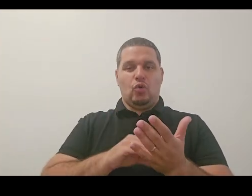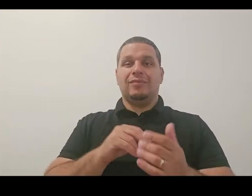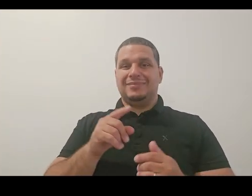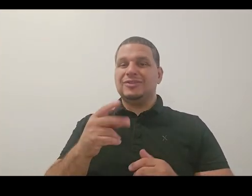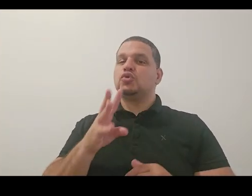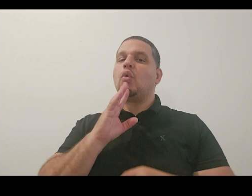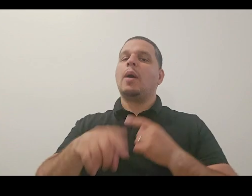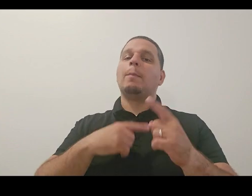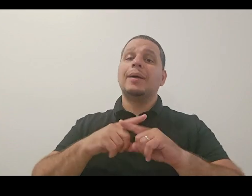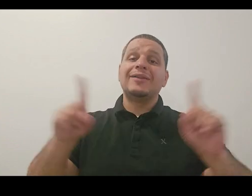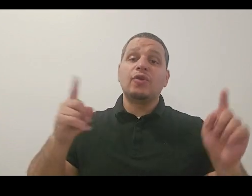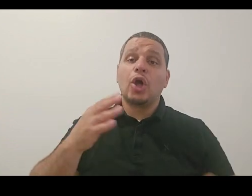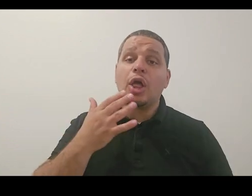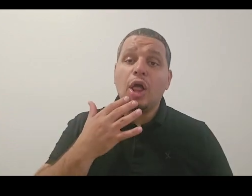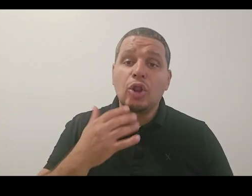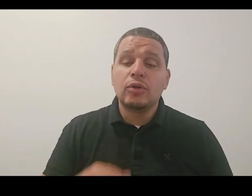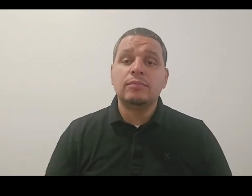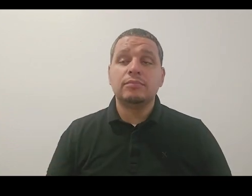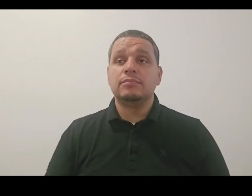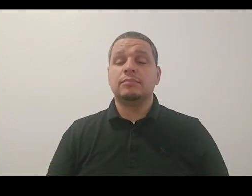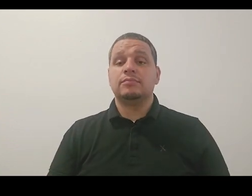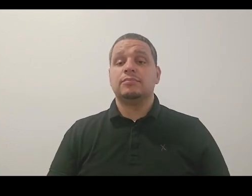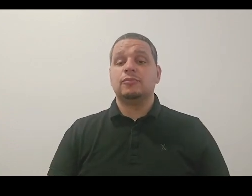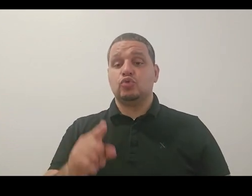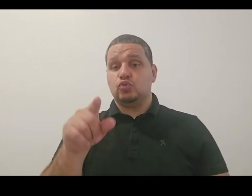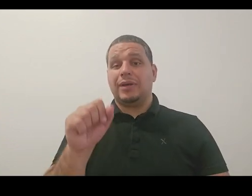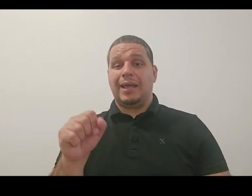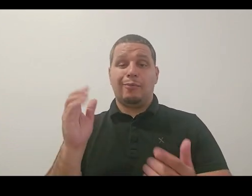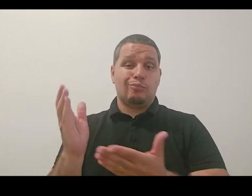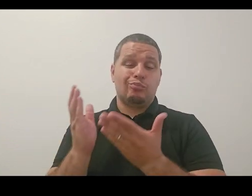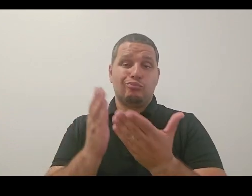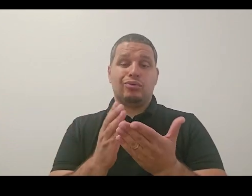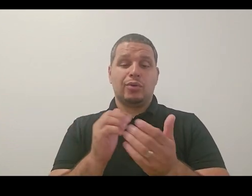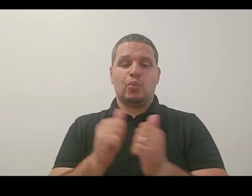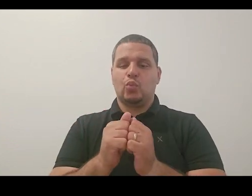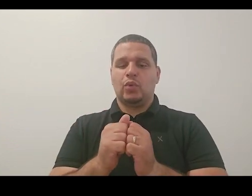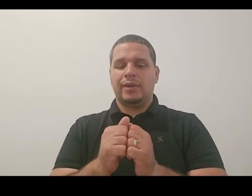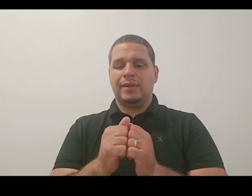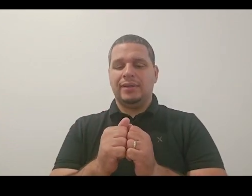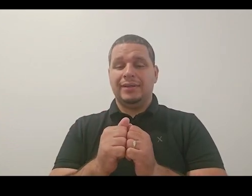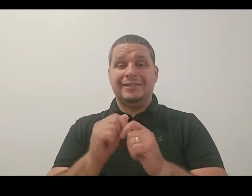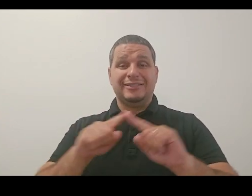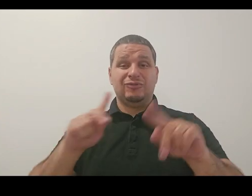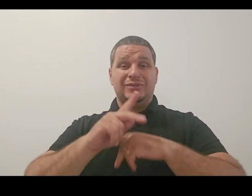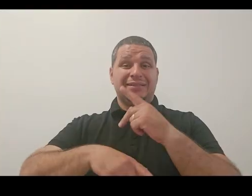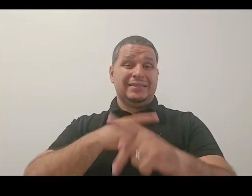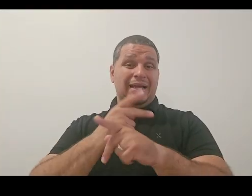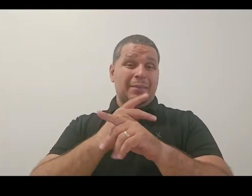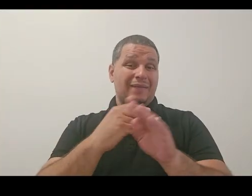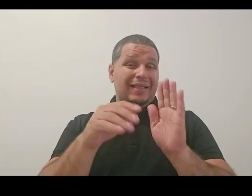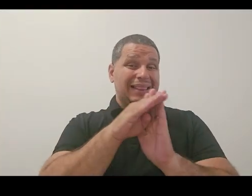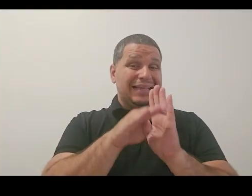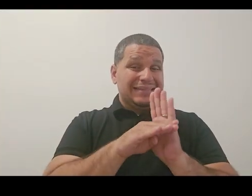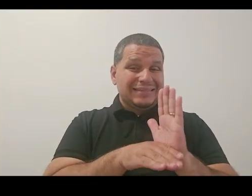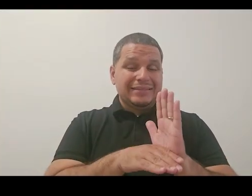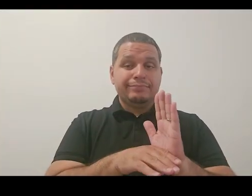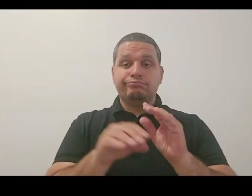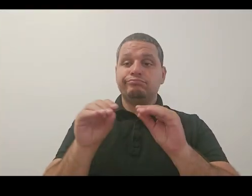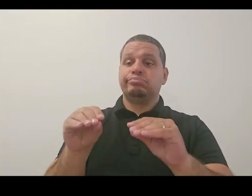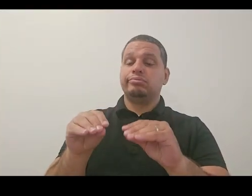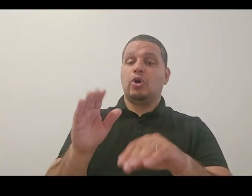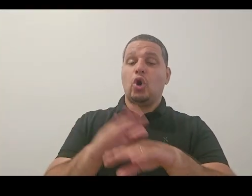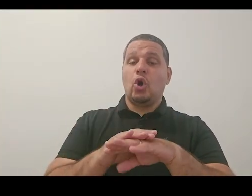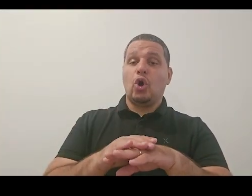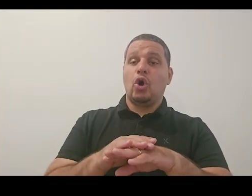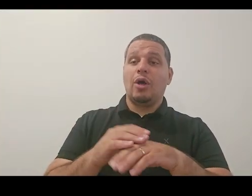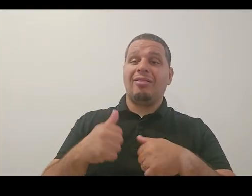shapes. You can talk about the different colors if you want. Now you can bring it into a different type of lesson, and now